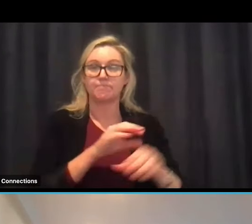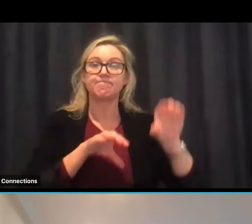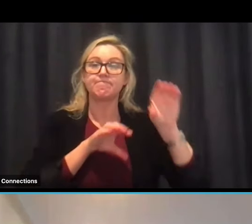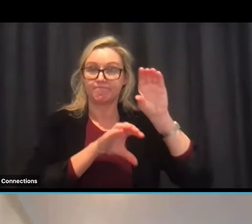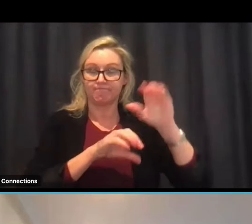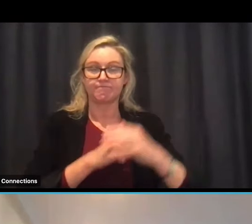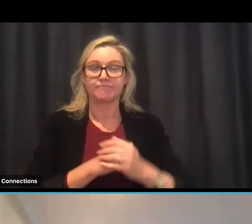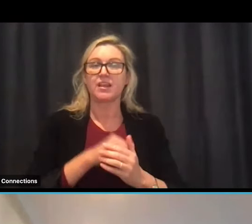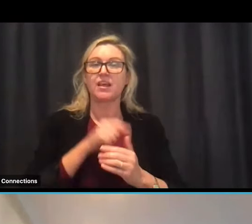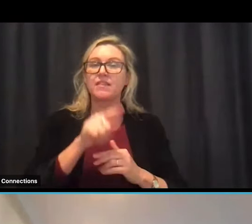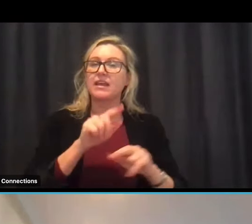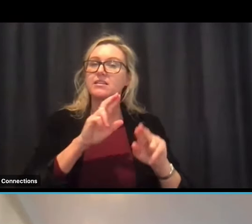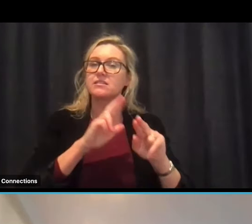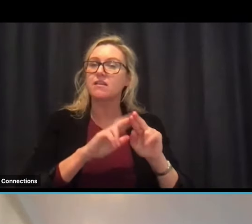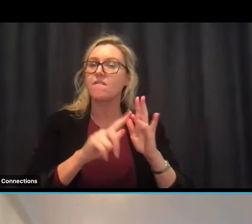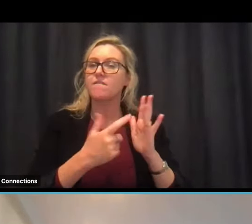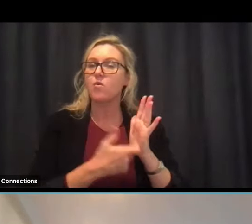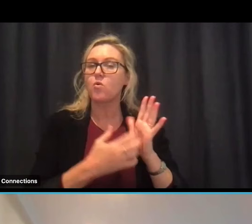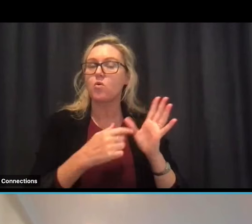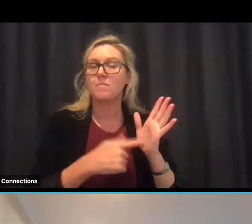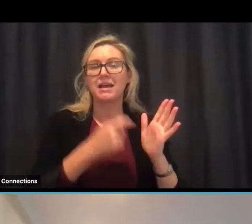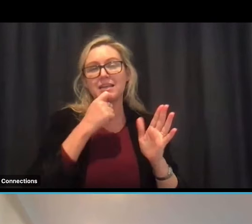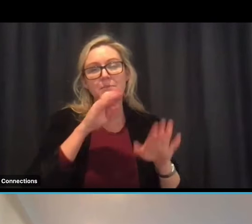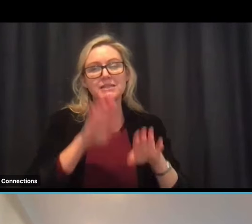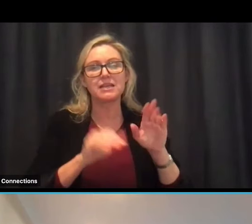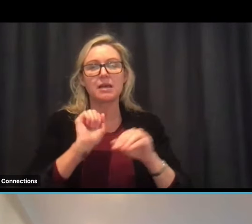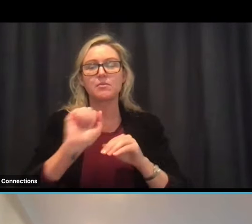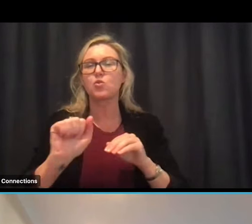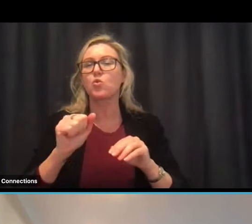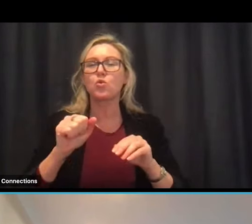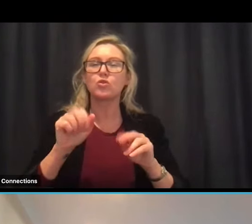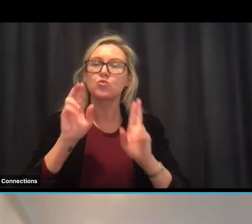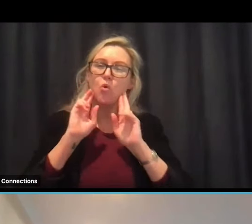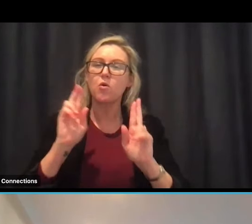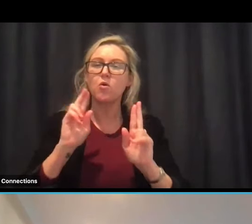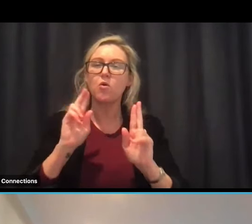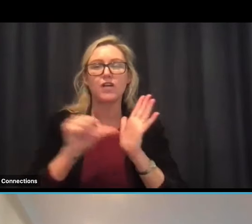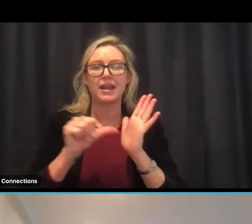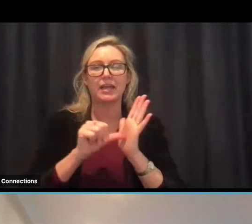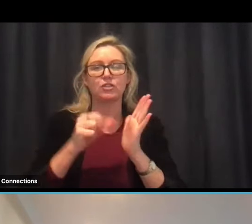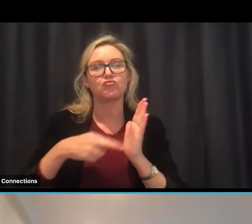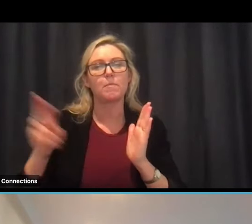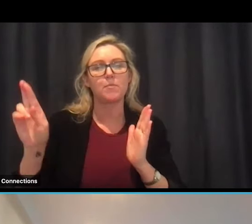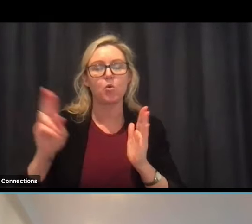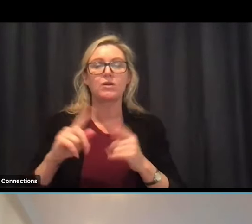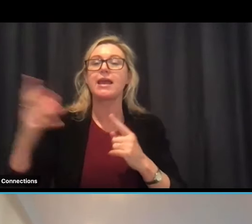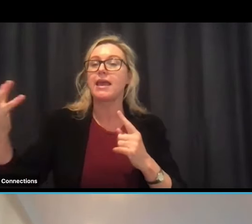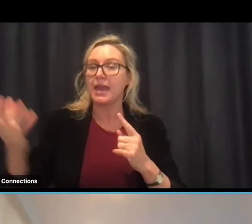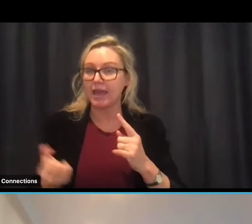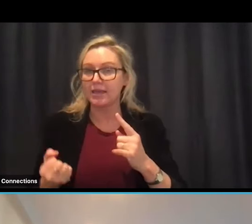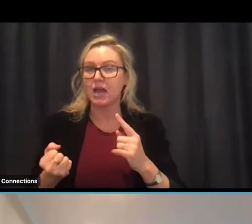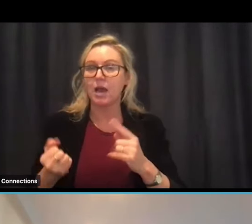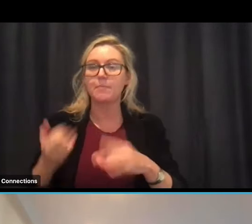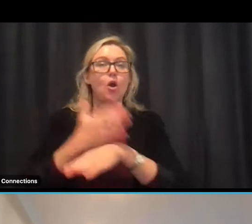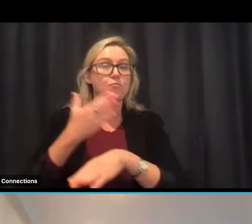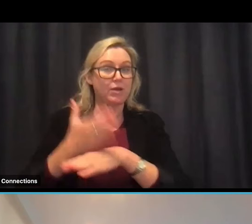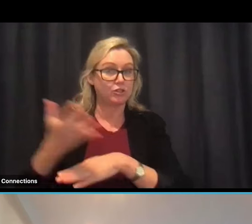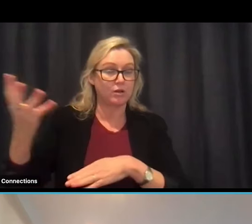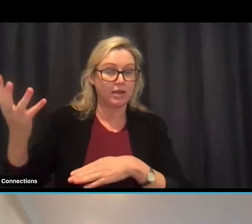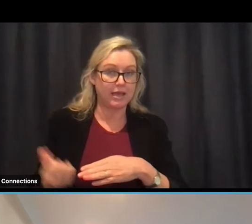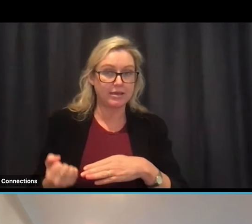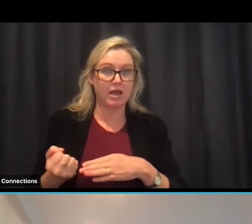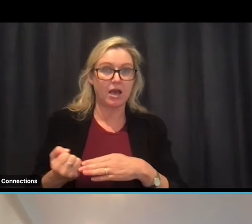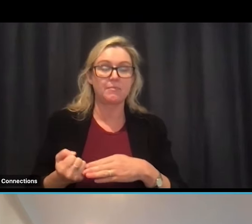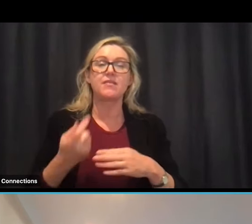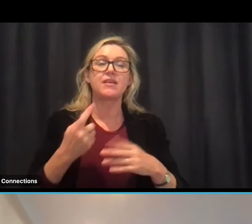of this is fairly similar to your general purpose financial report, where you have your income, your operating income, and in a sense,